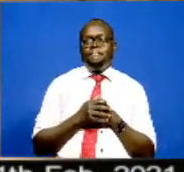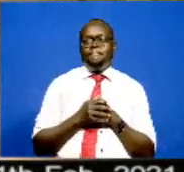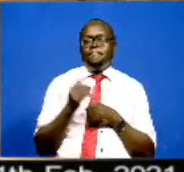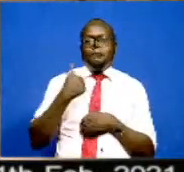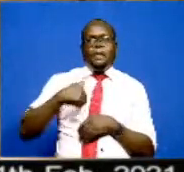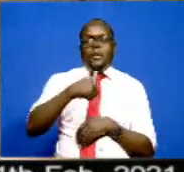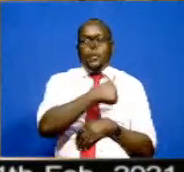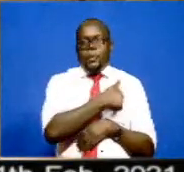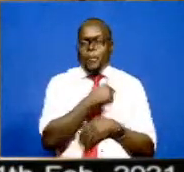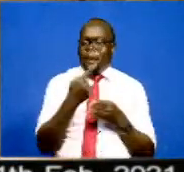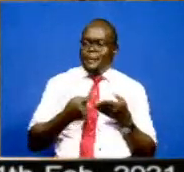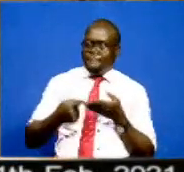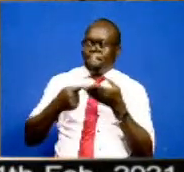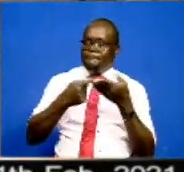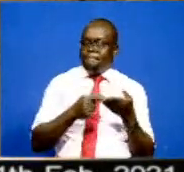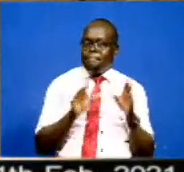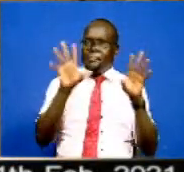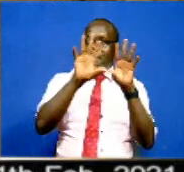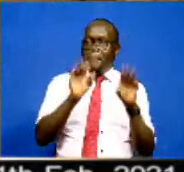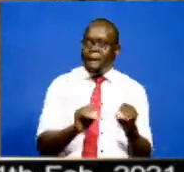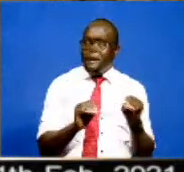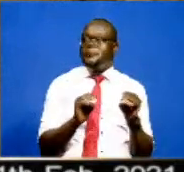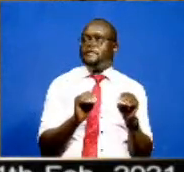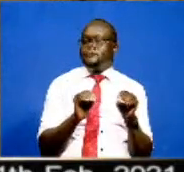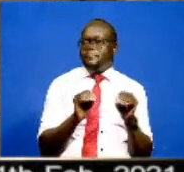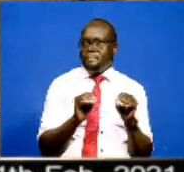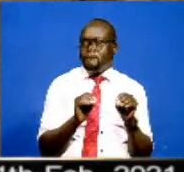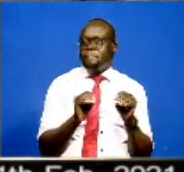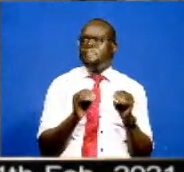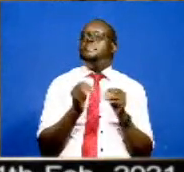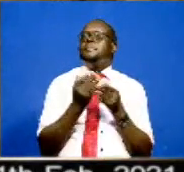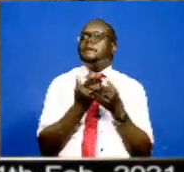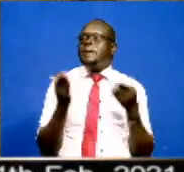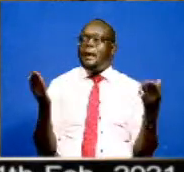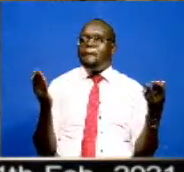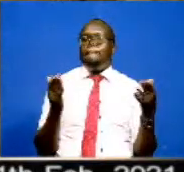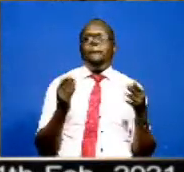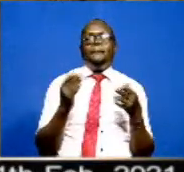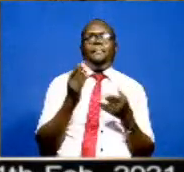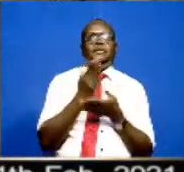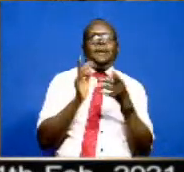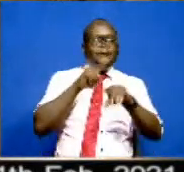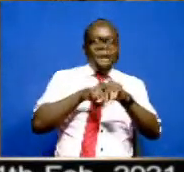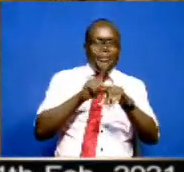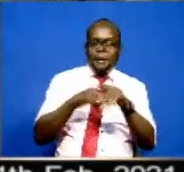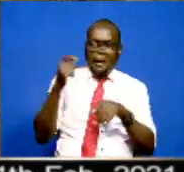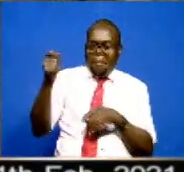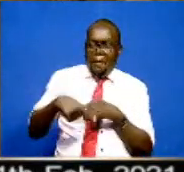we were discussing the budget policy. The budget policy system was actually submitted sometimes in December